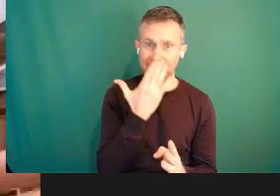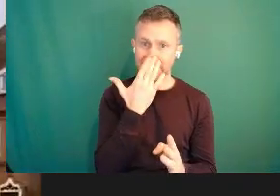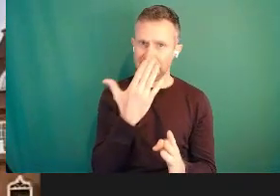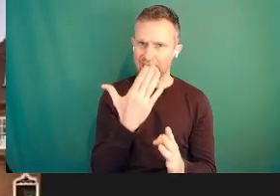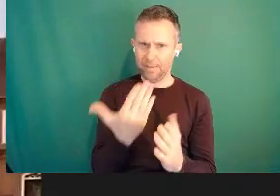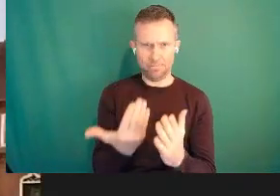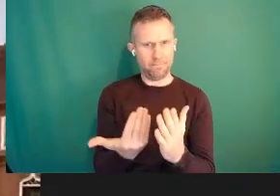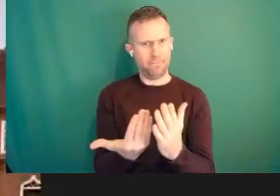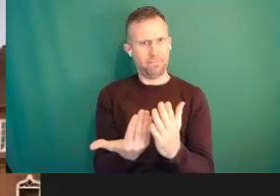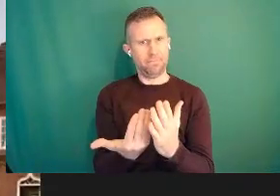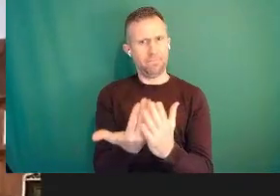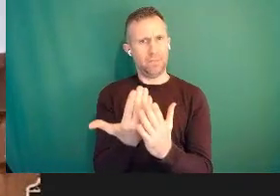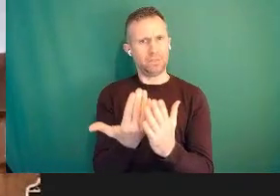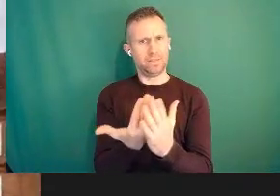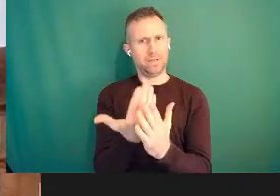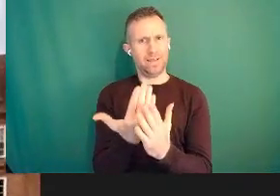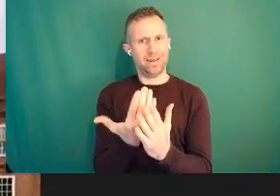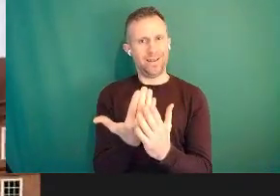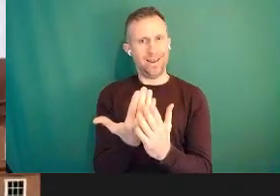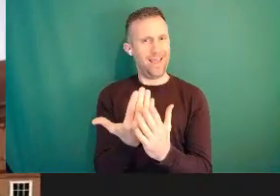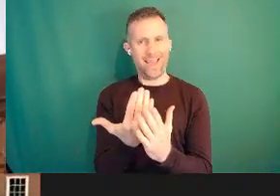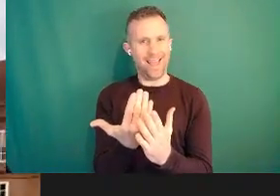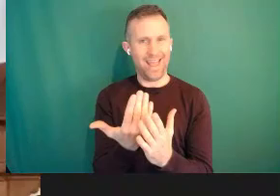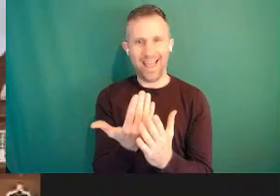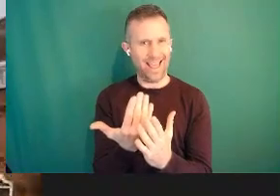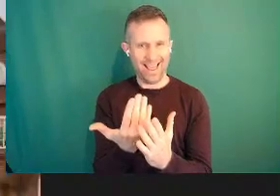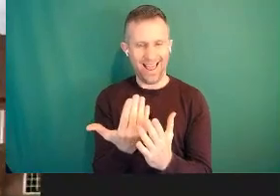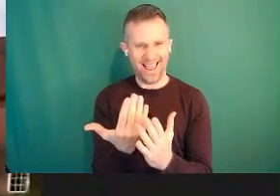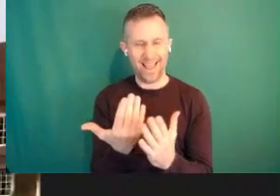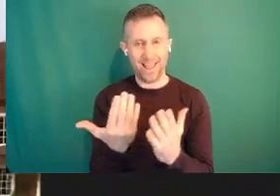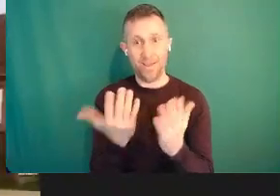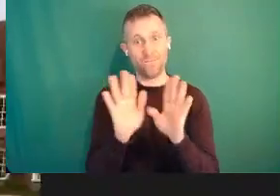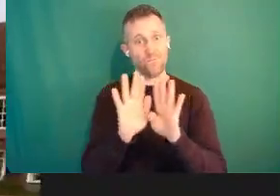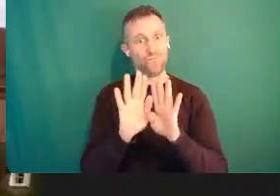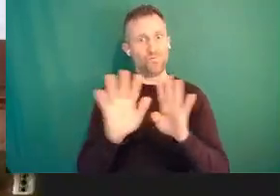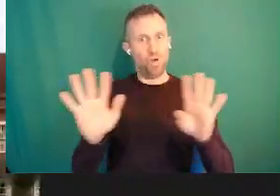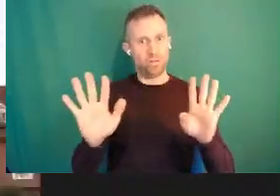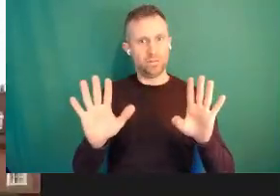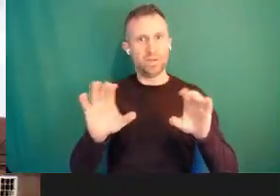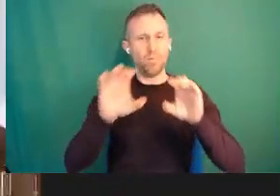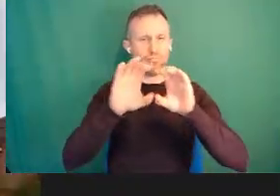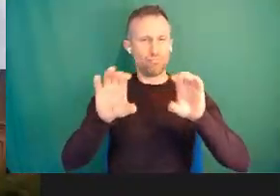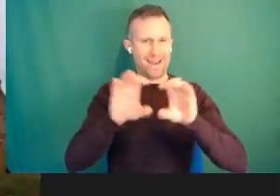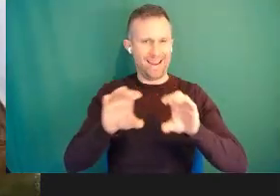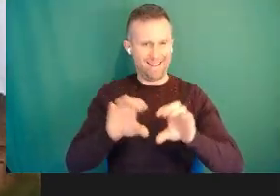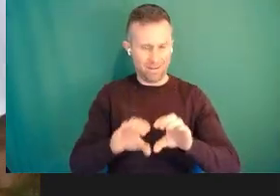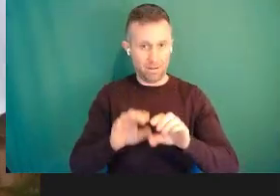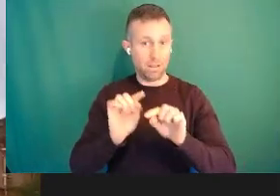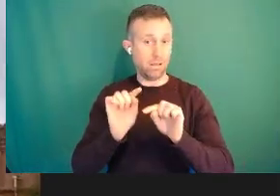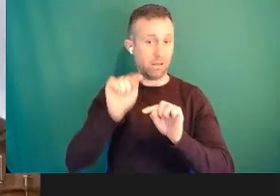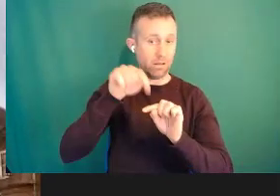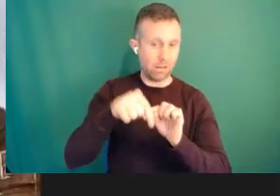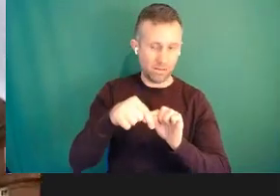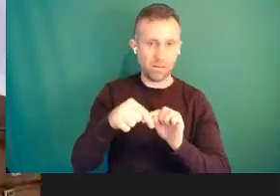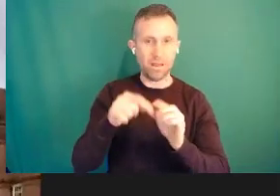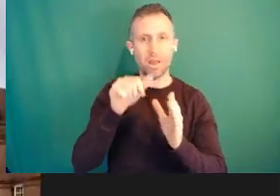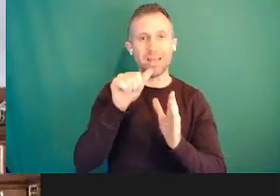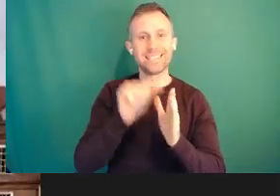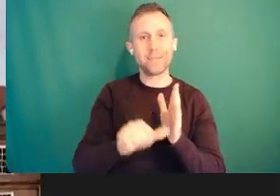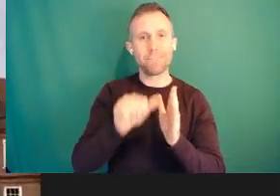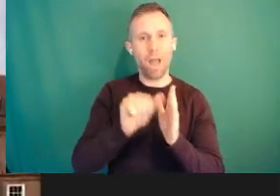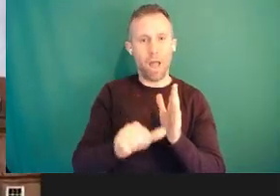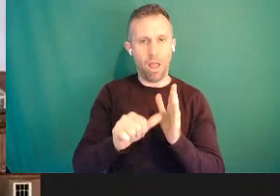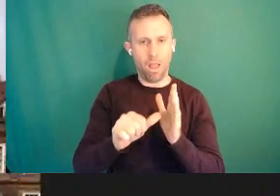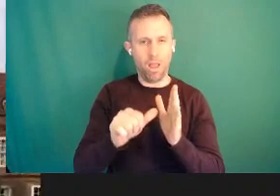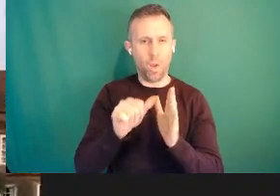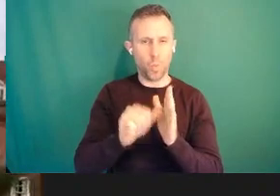brick facade is a timber framed building, and you can see some evidence of that. I'll show you through the window in a minute.